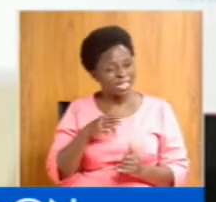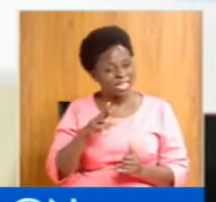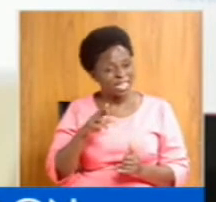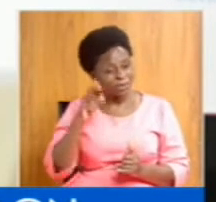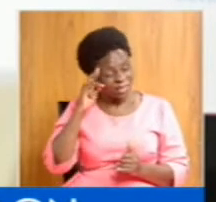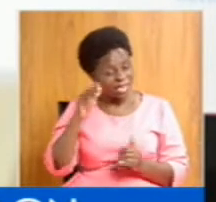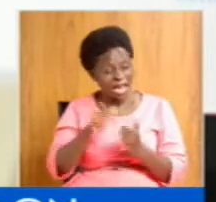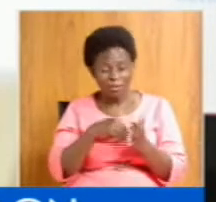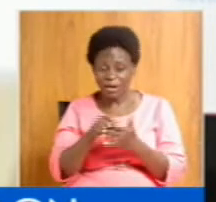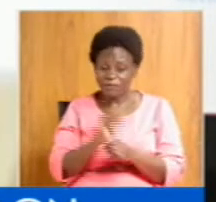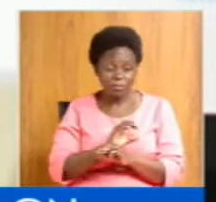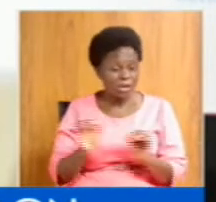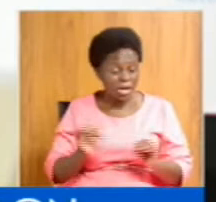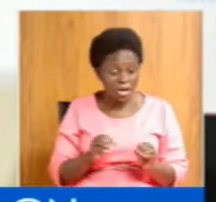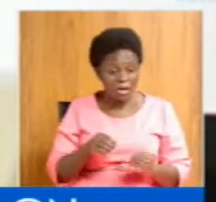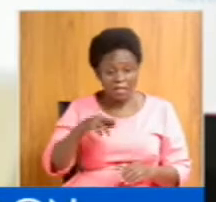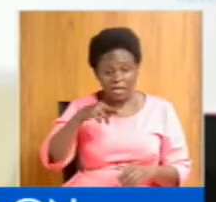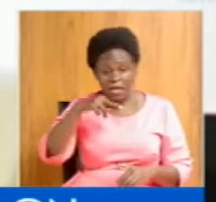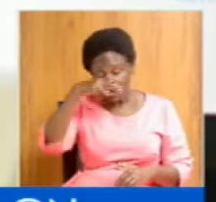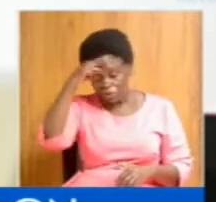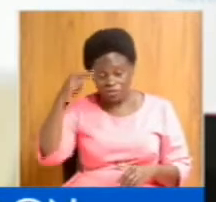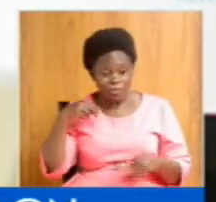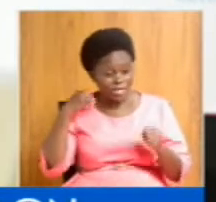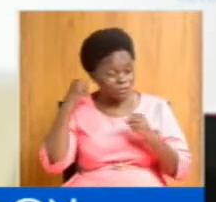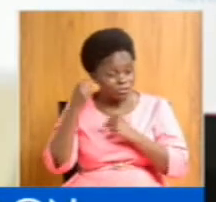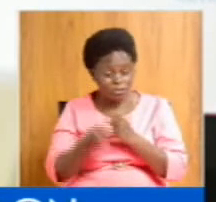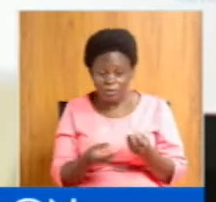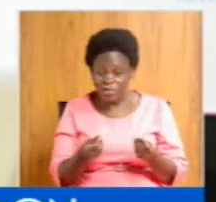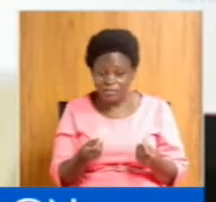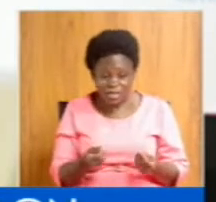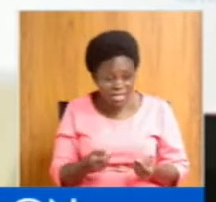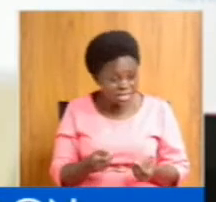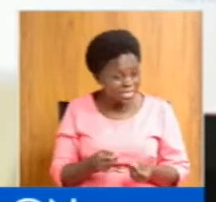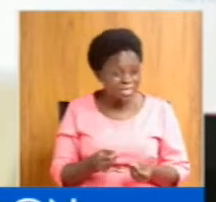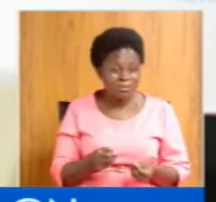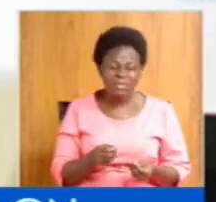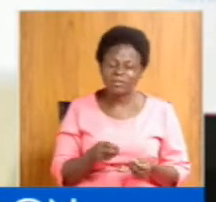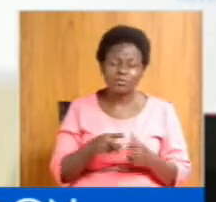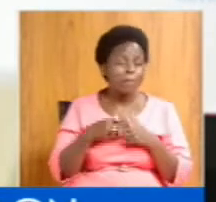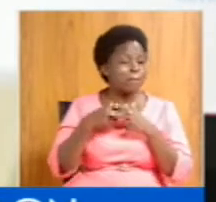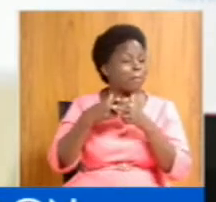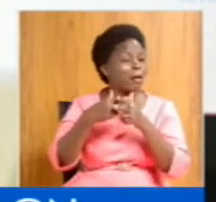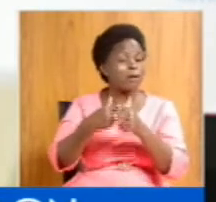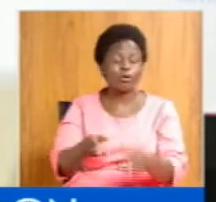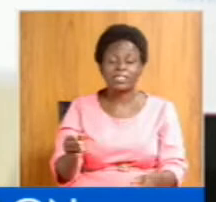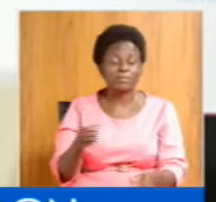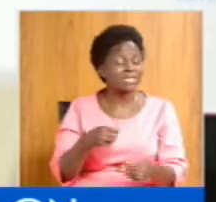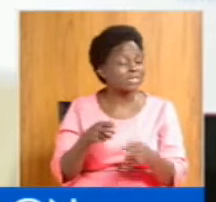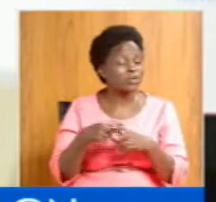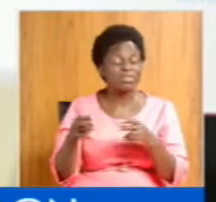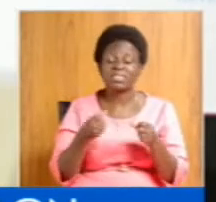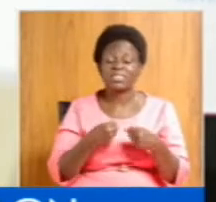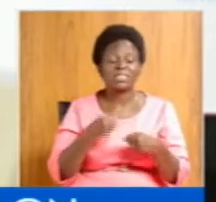our framework the reason why we struggle with financing but also non-performing loans not being able to provide